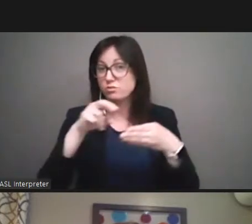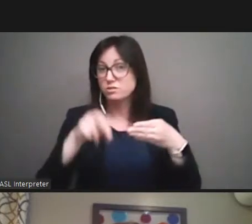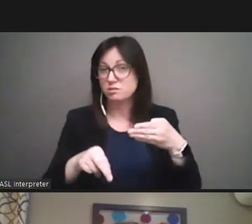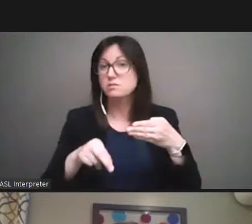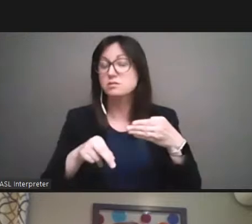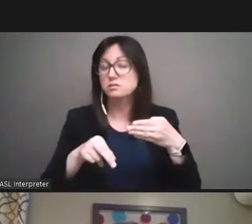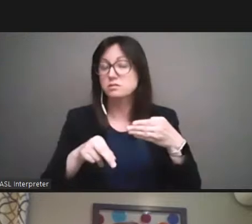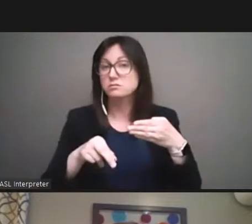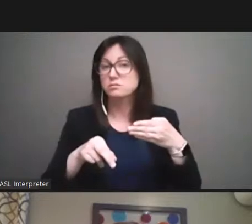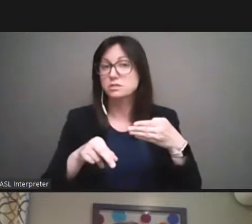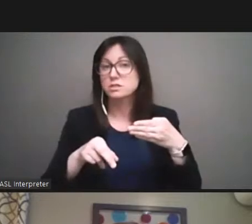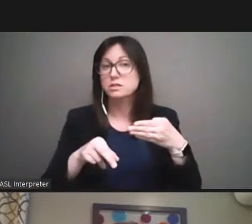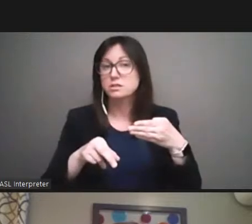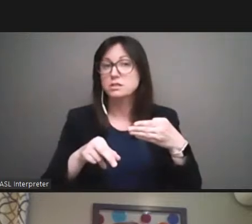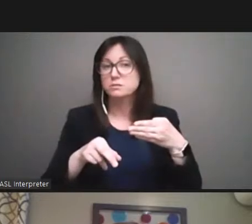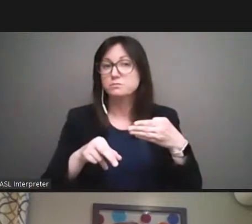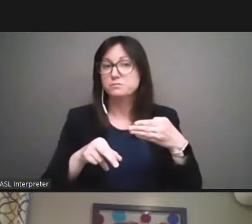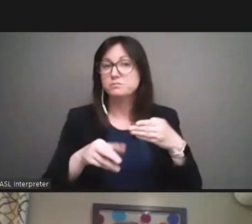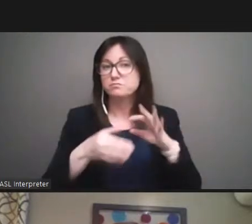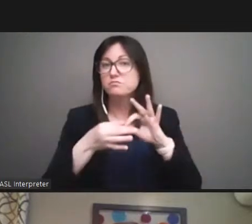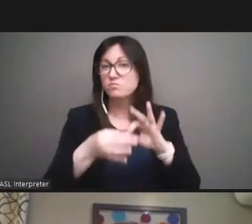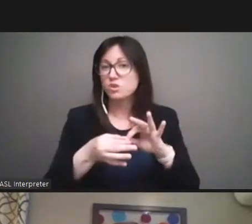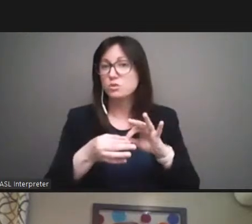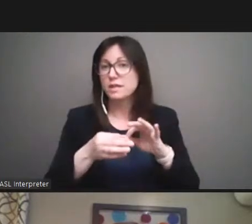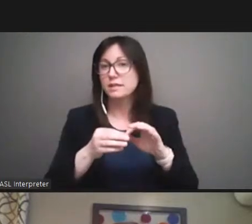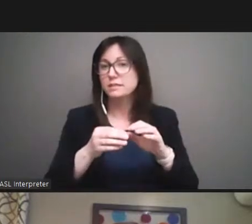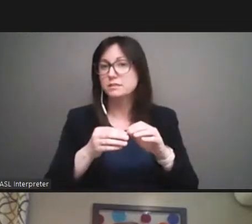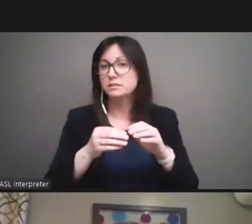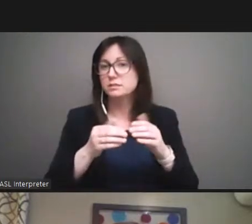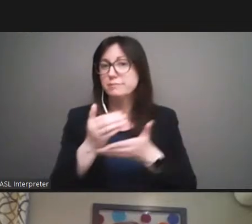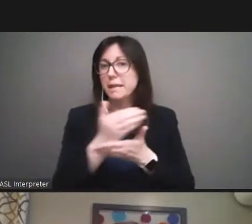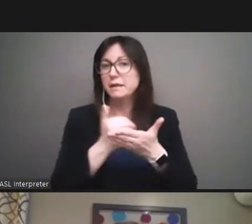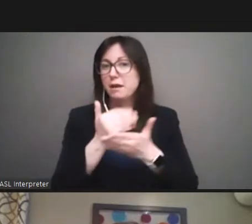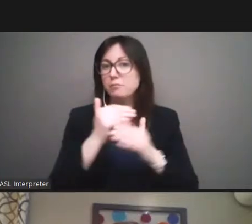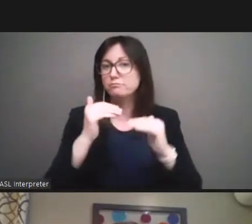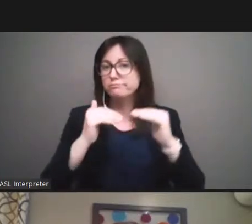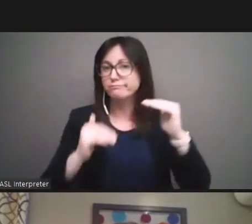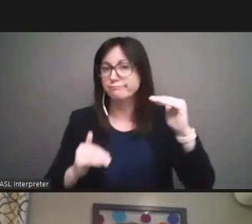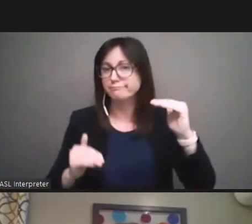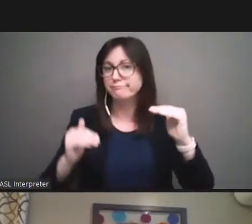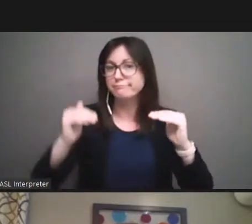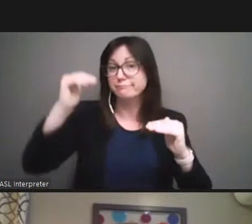related to people living with low incomes and older folks as well.